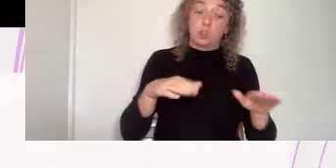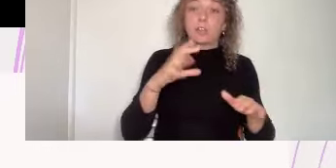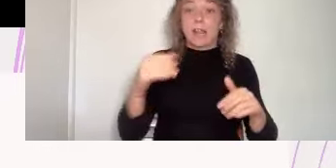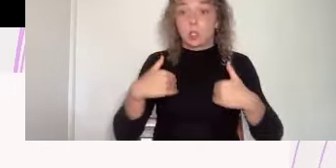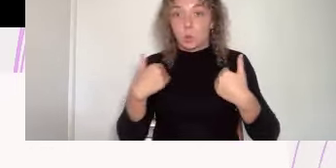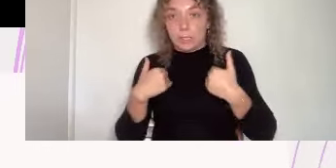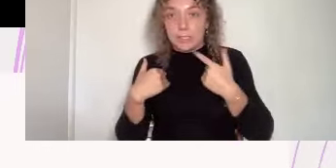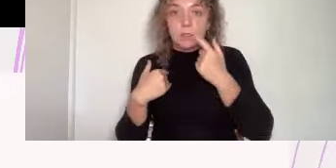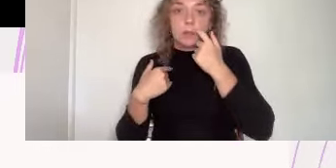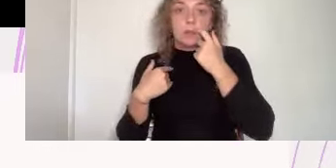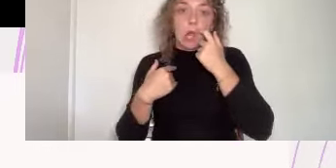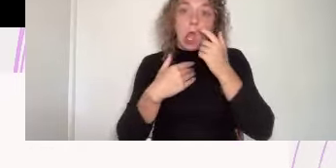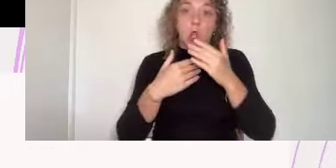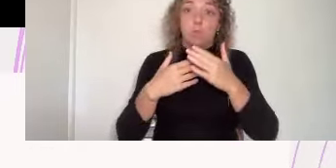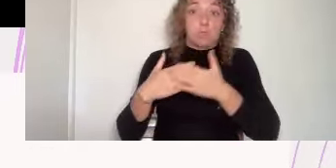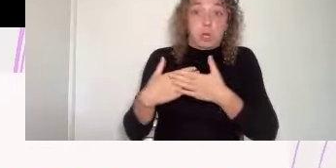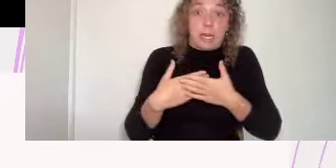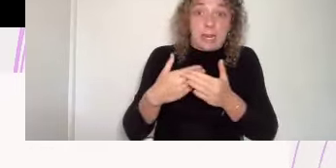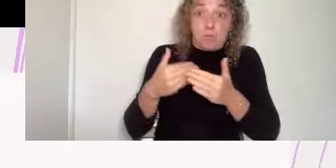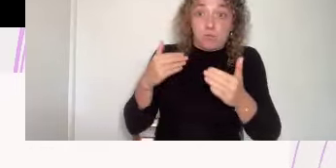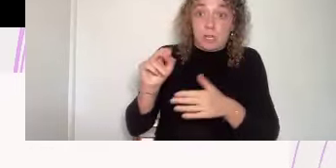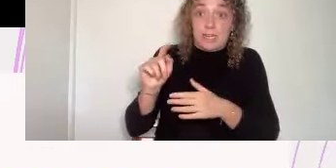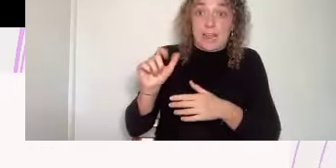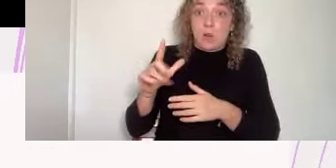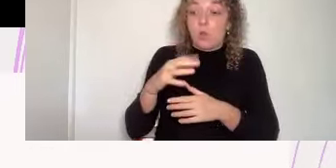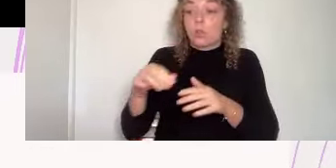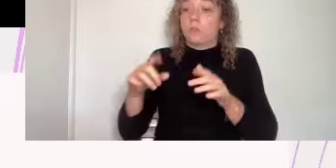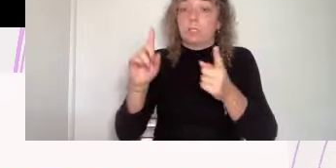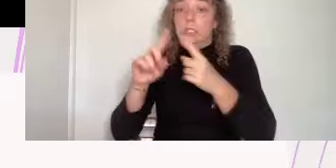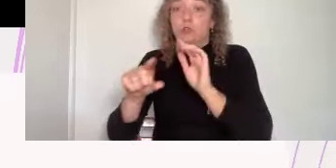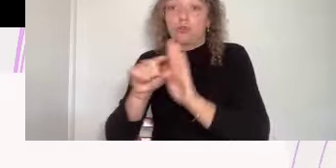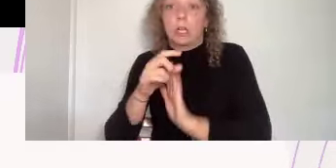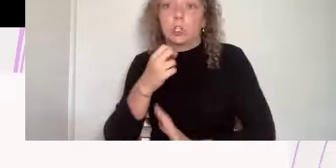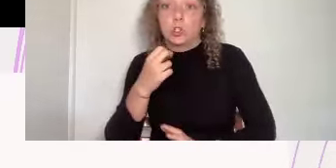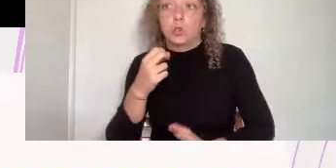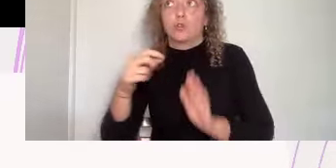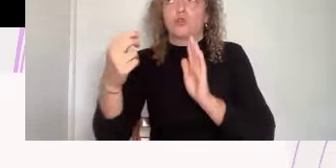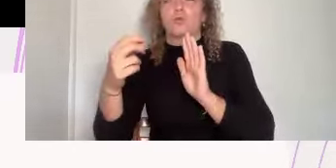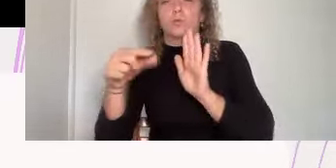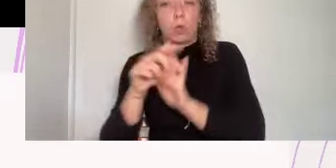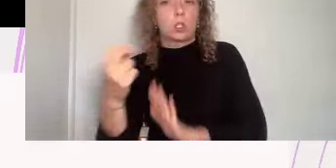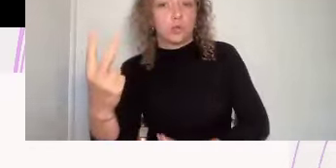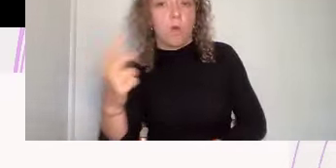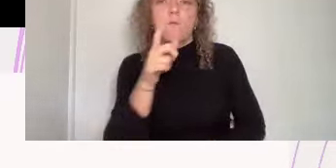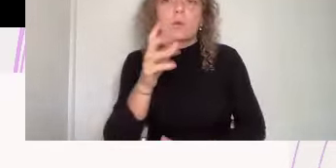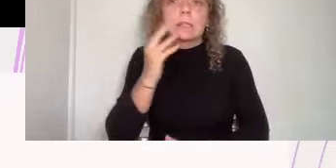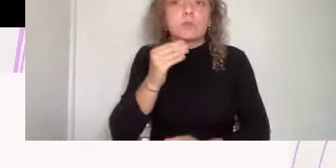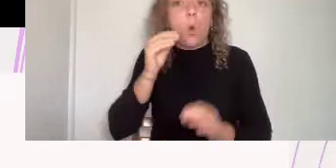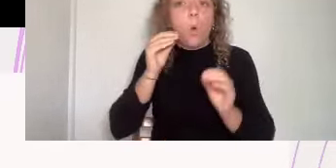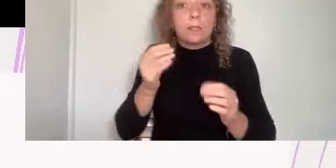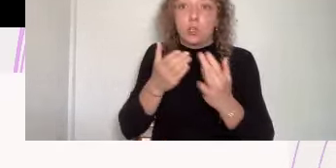youth, so prenatal to grade 12, experiencing homelessness across the country. So